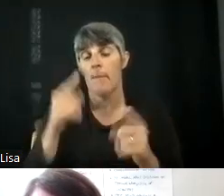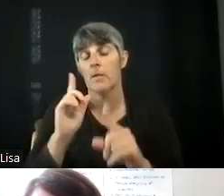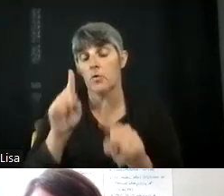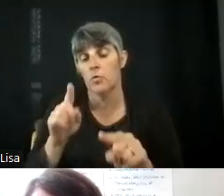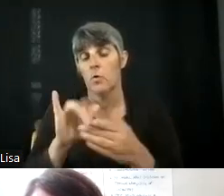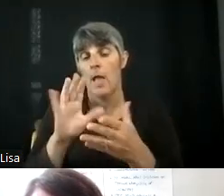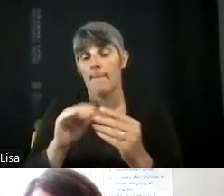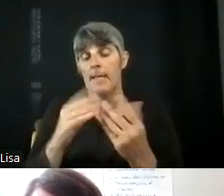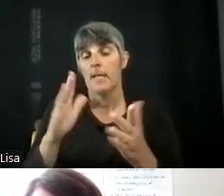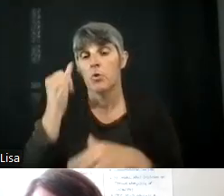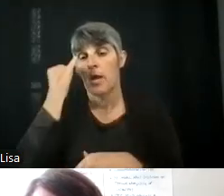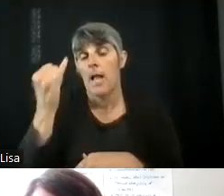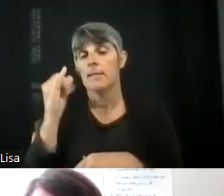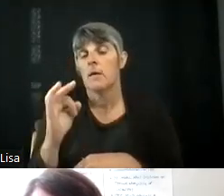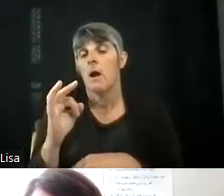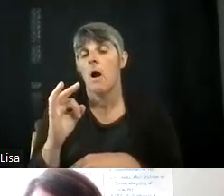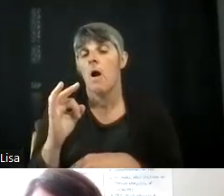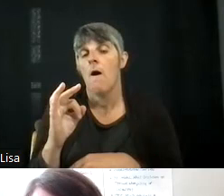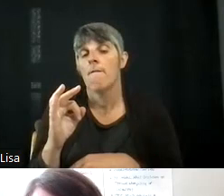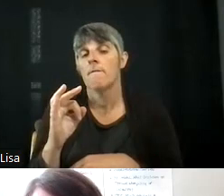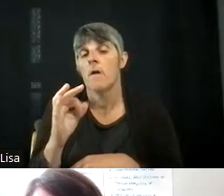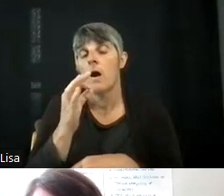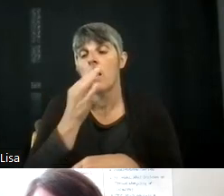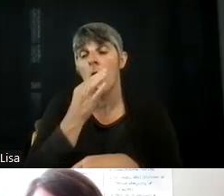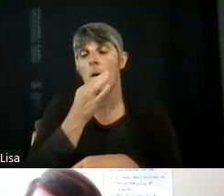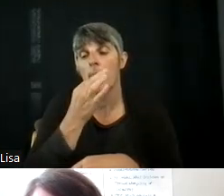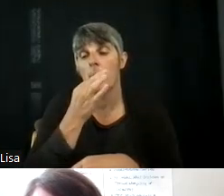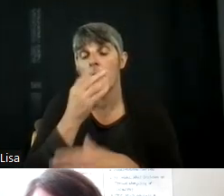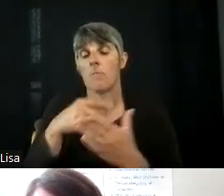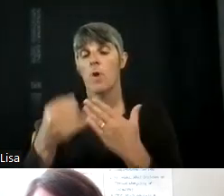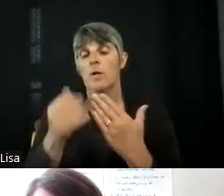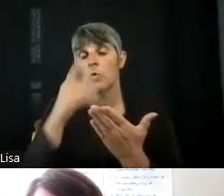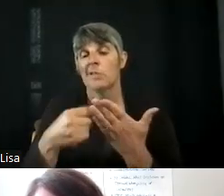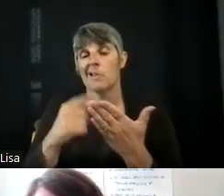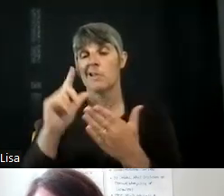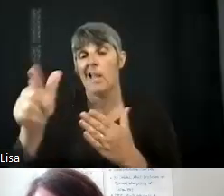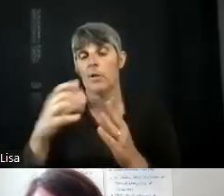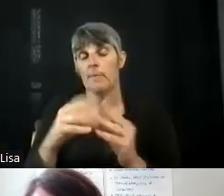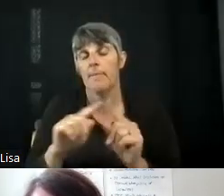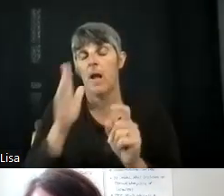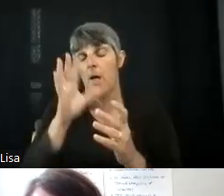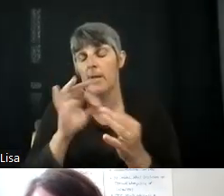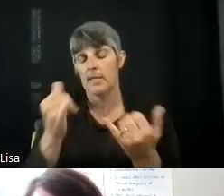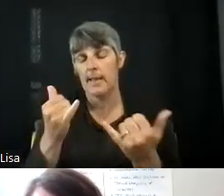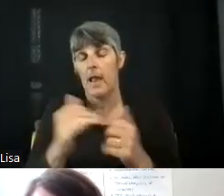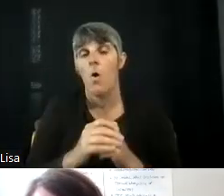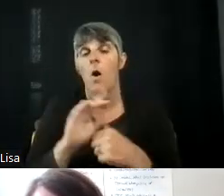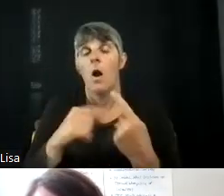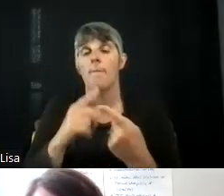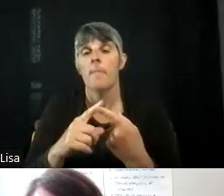meeting, to the idea of an upcoming project. We're going to talk about this later in the meeting, but I'll just mention it here now